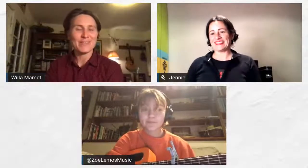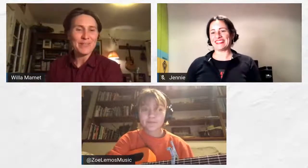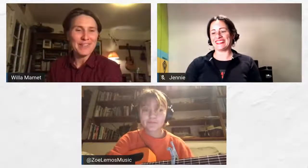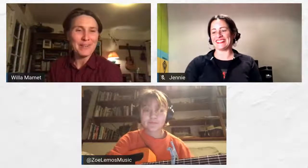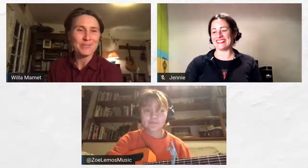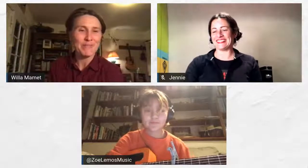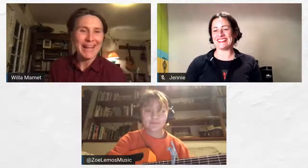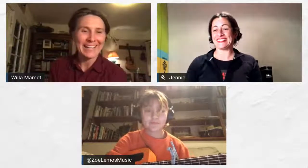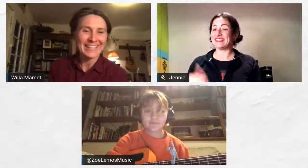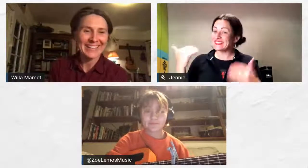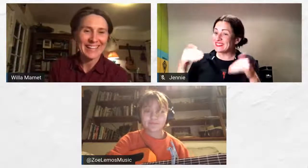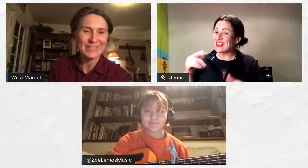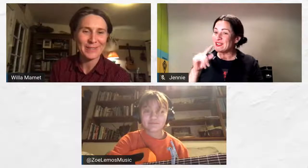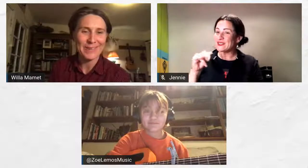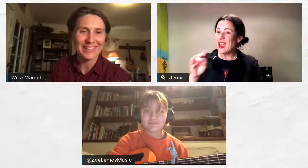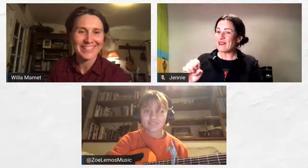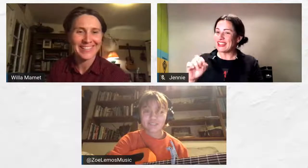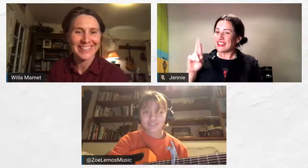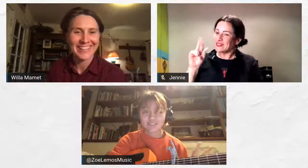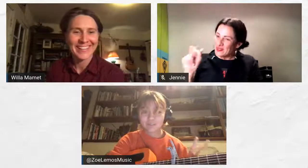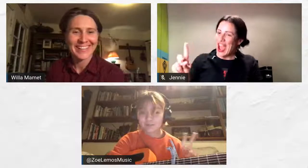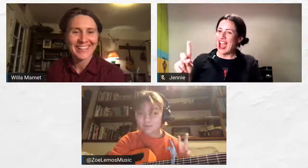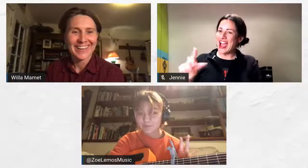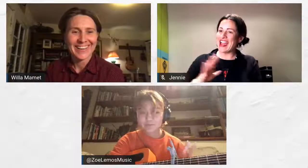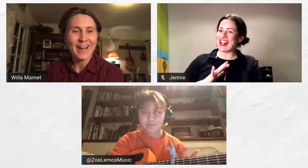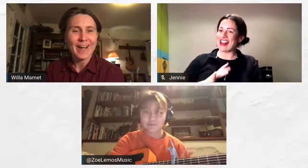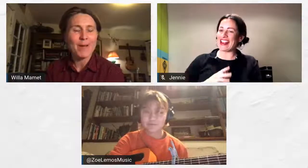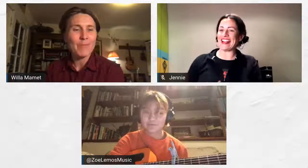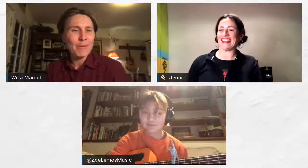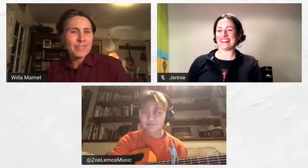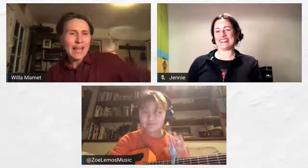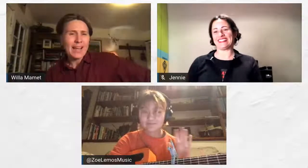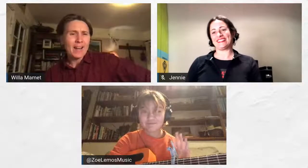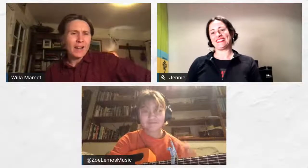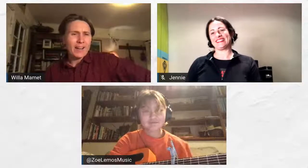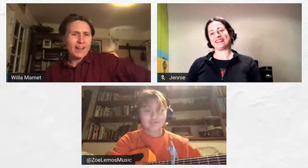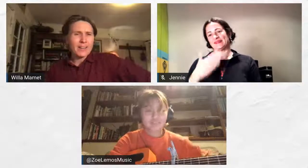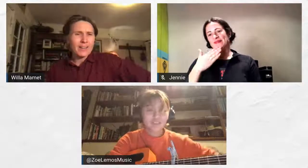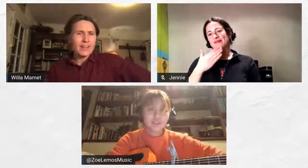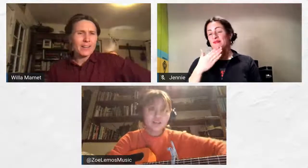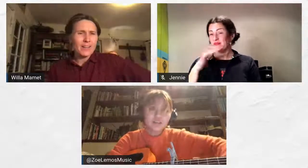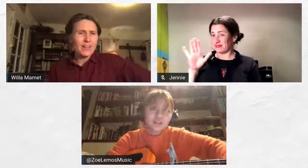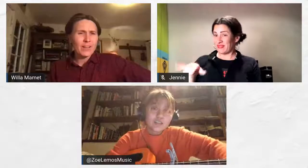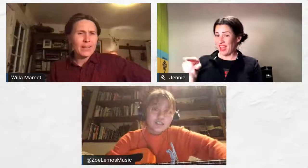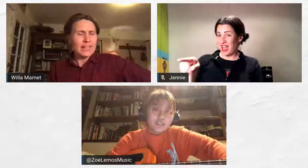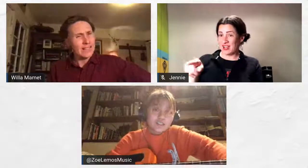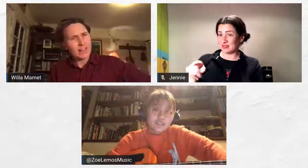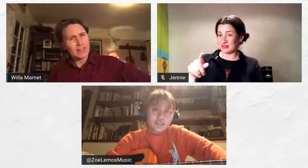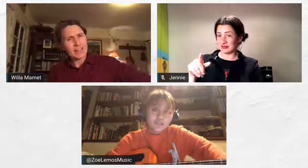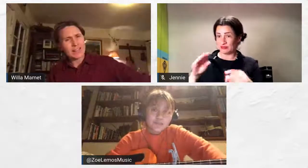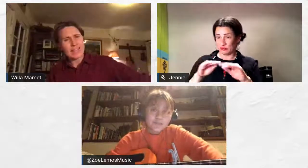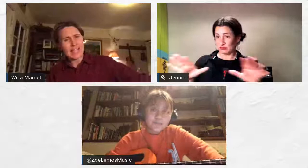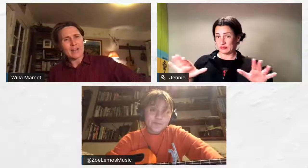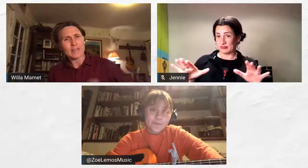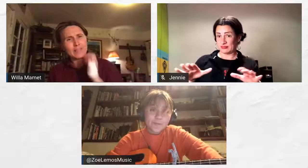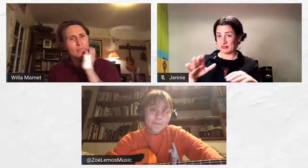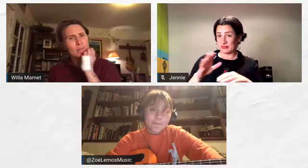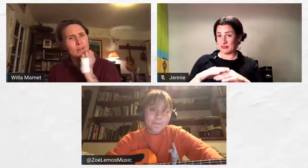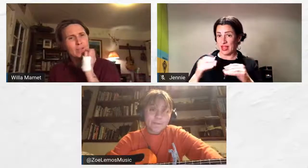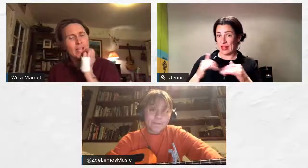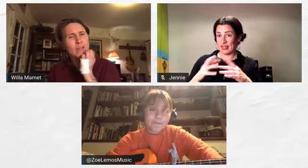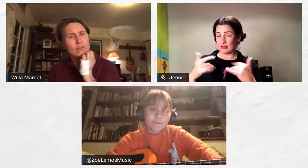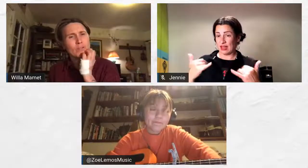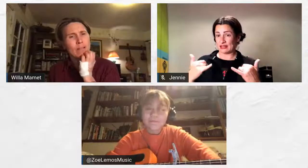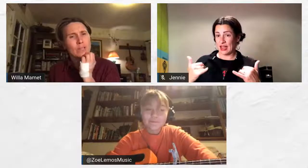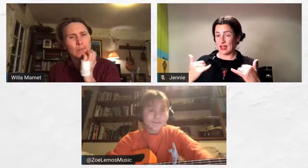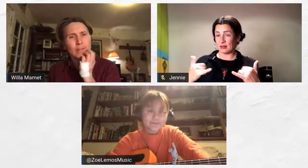Oh, Zoe, that was rad. Thank you so much. Is that on anything that's out at the